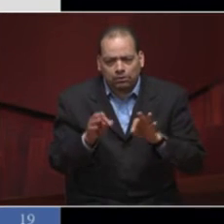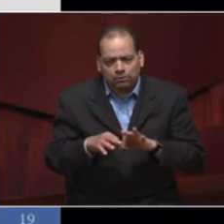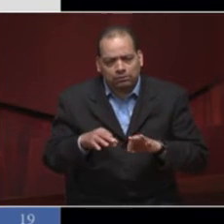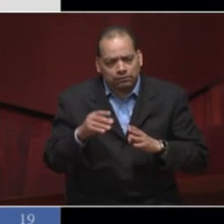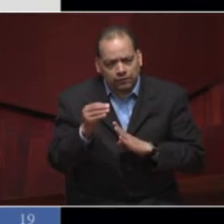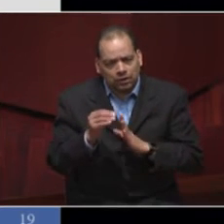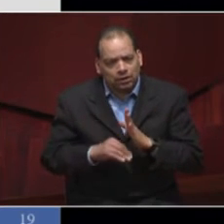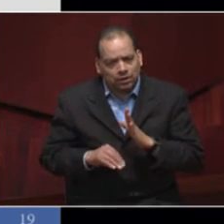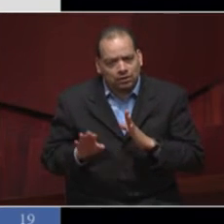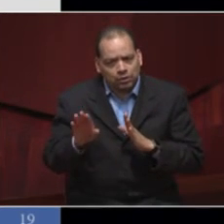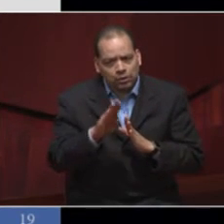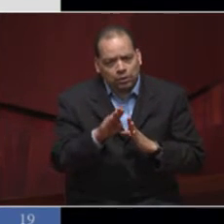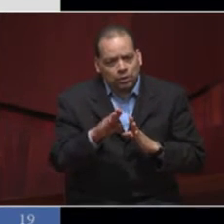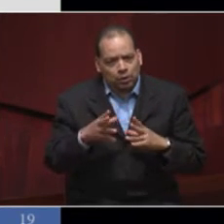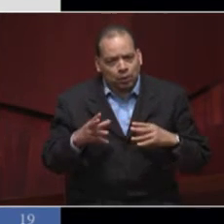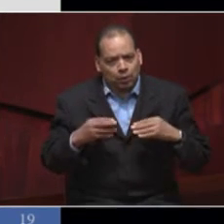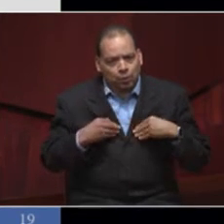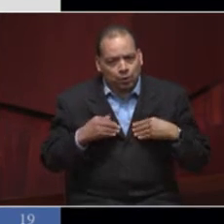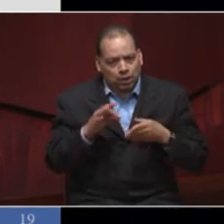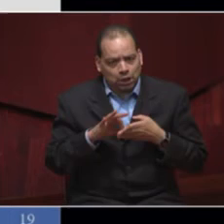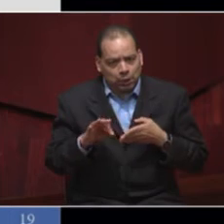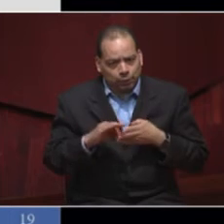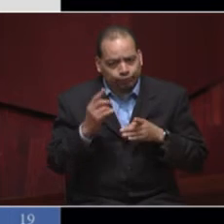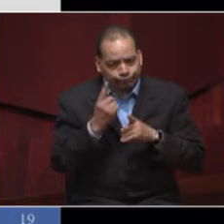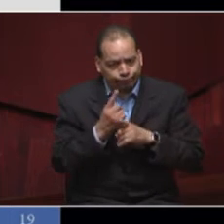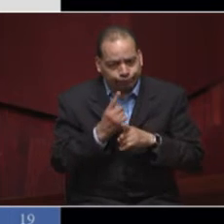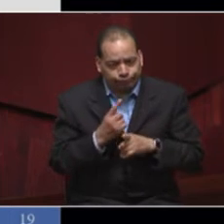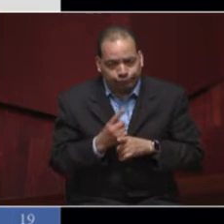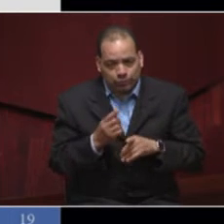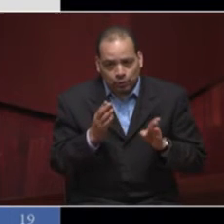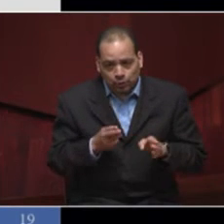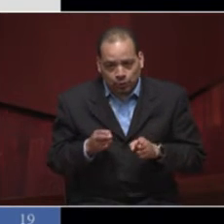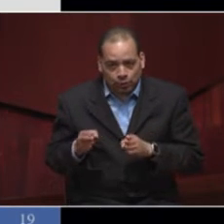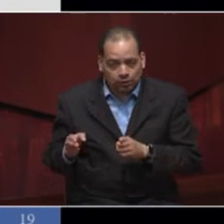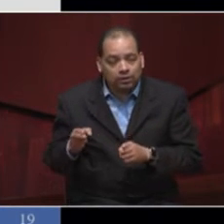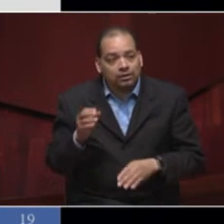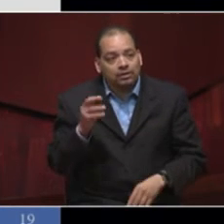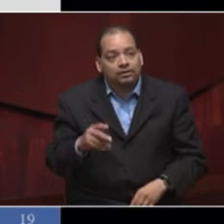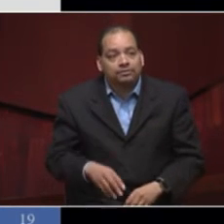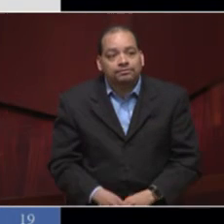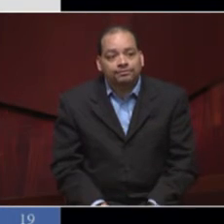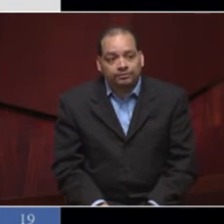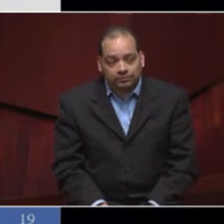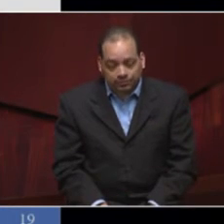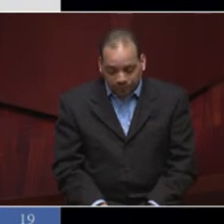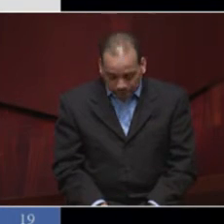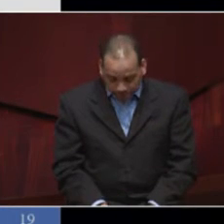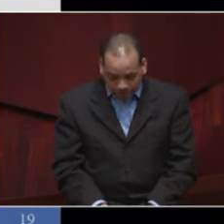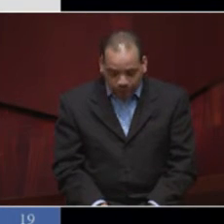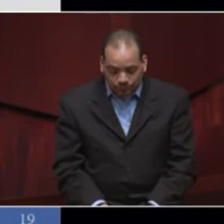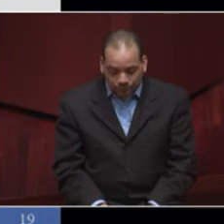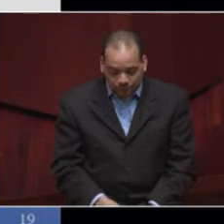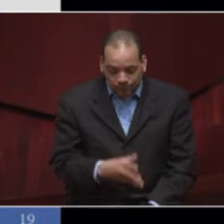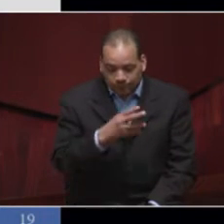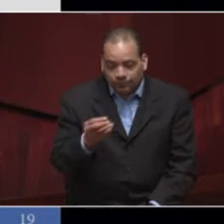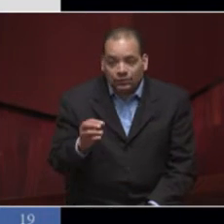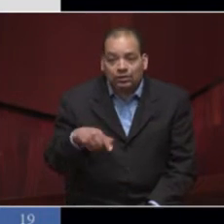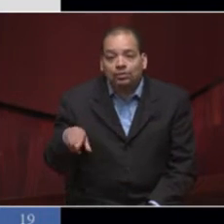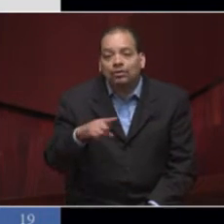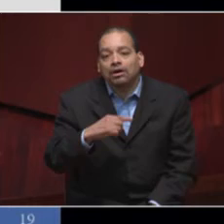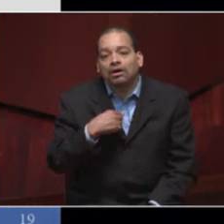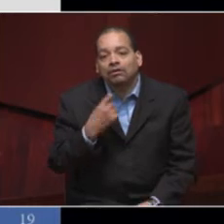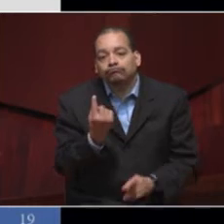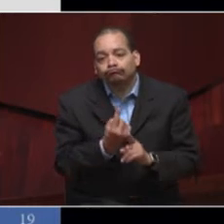own accounts are in proper order, and as an account manager that you are taking appropriate measures to ensure that your